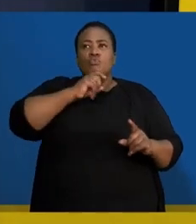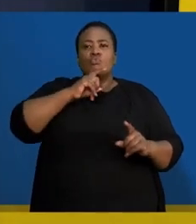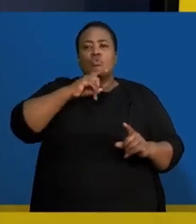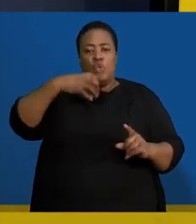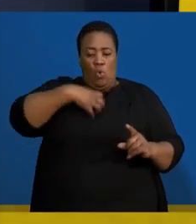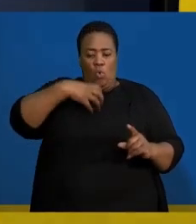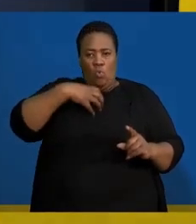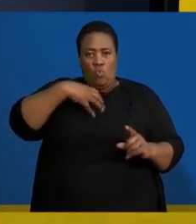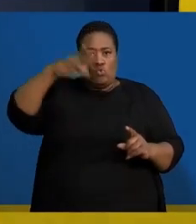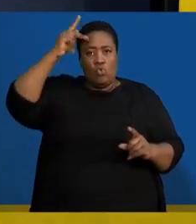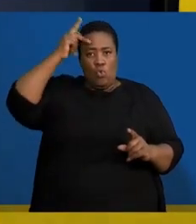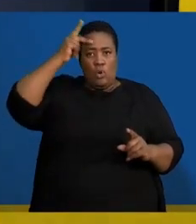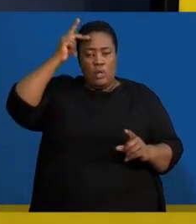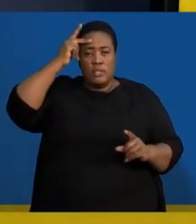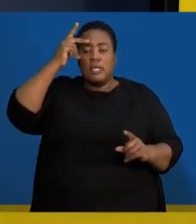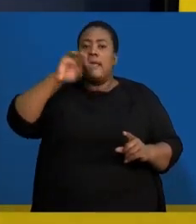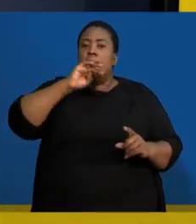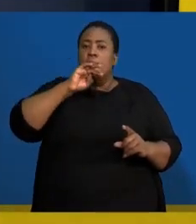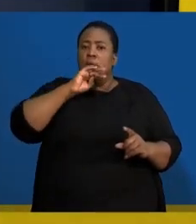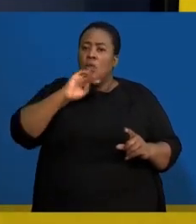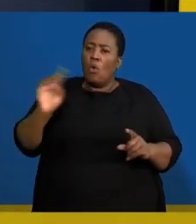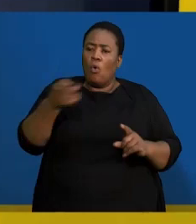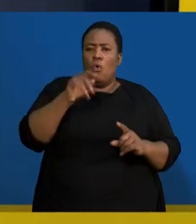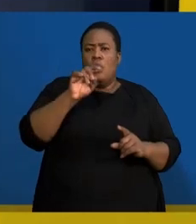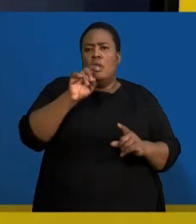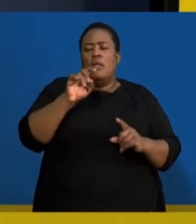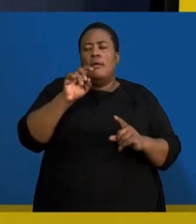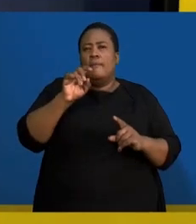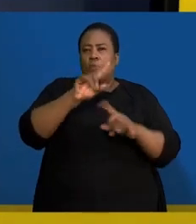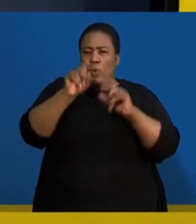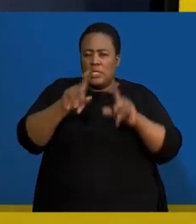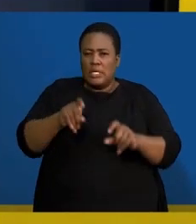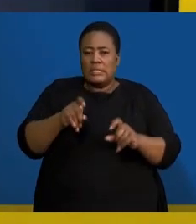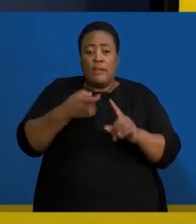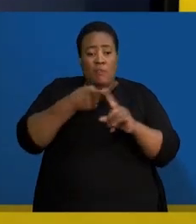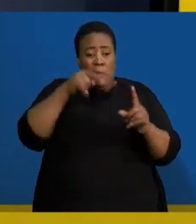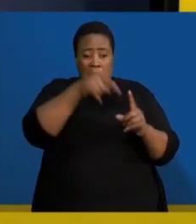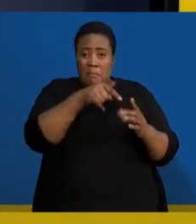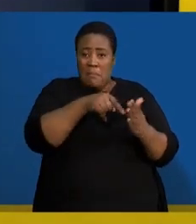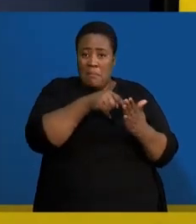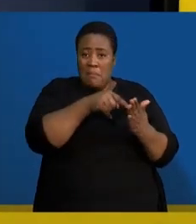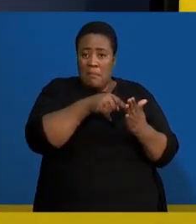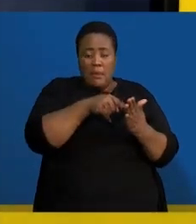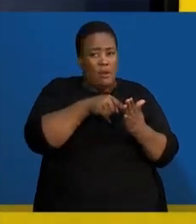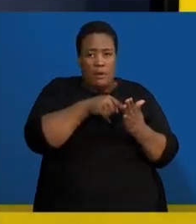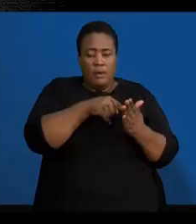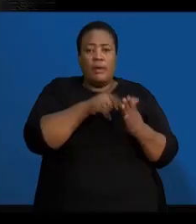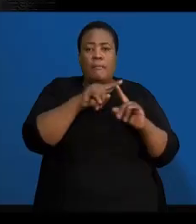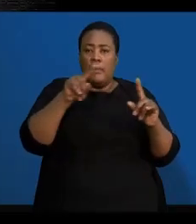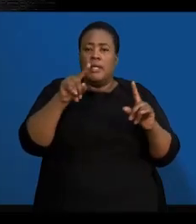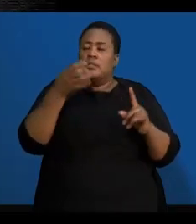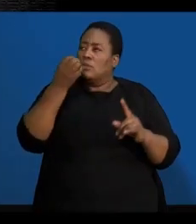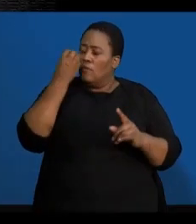So not all questions are comprehension questions. Okay, so don't forget, study hard and you will be fine.